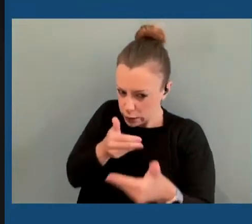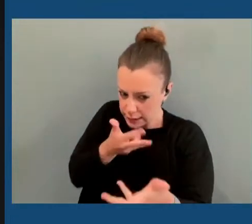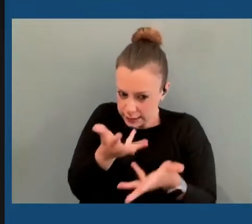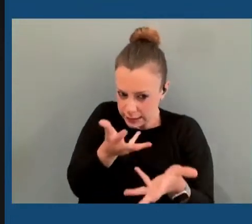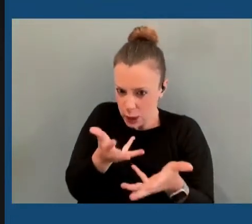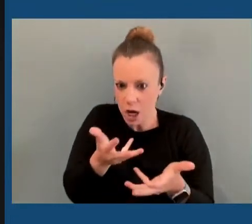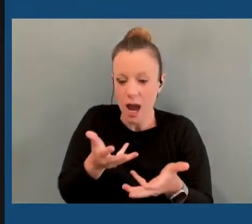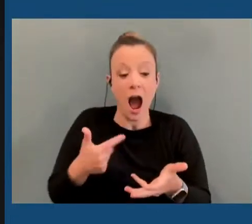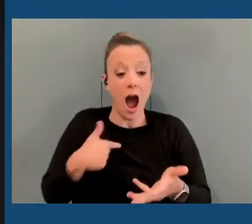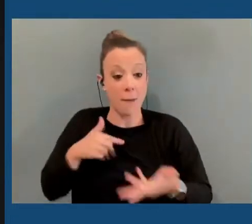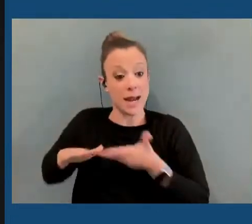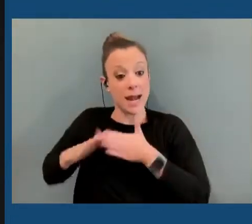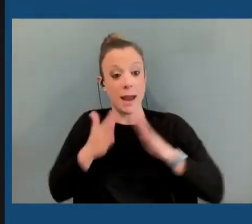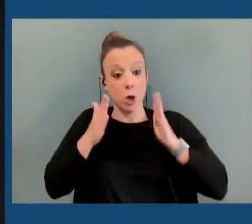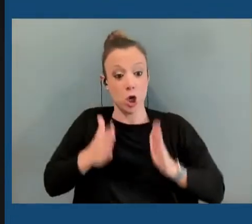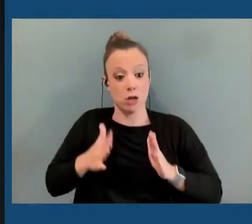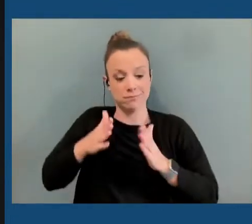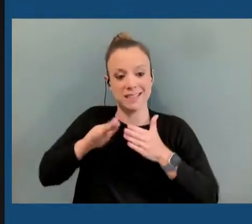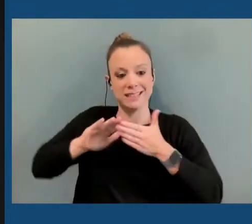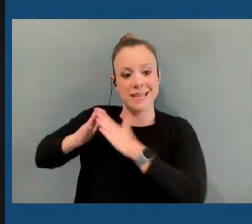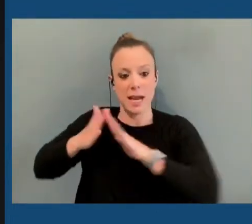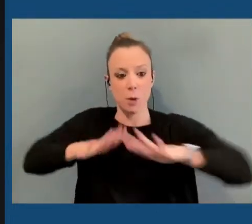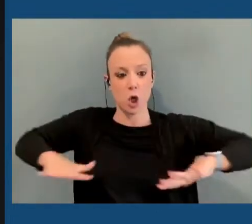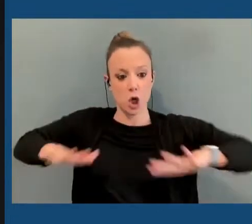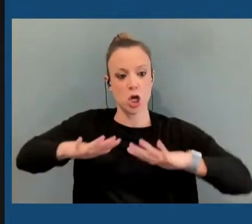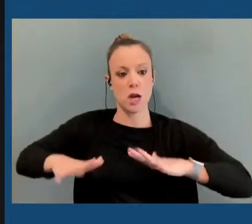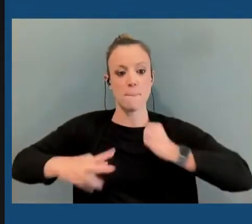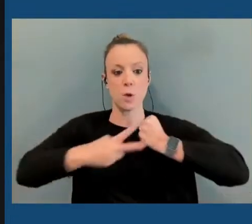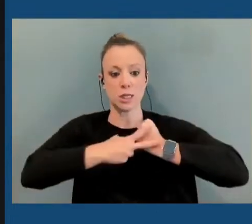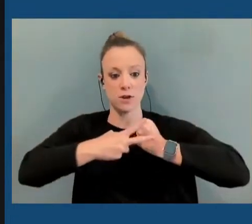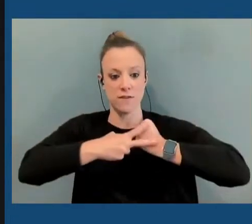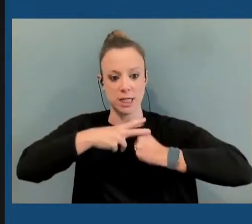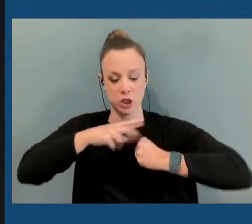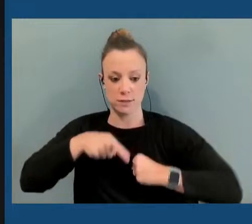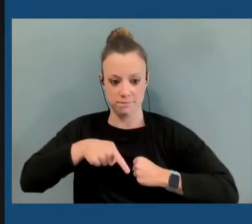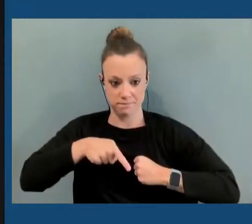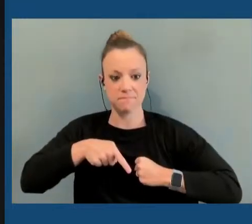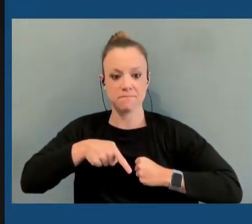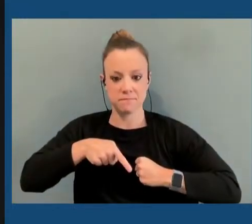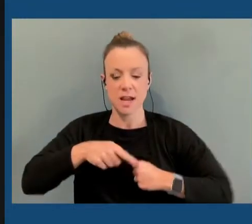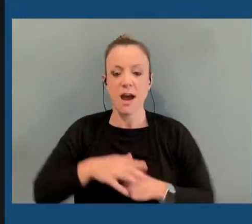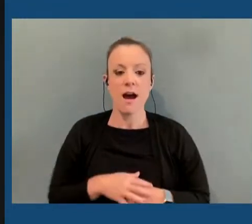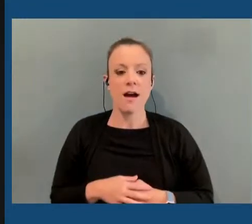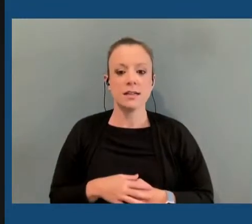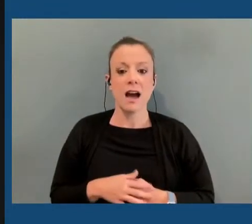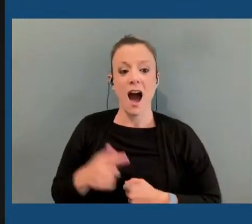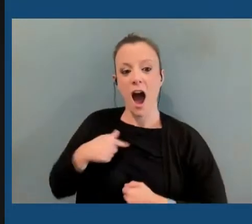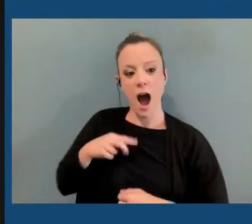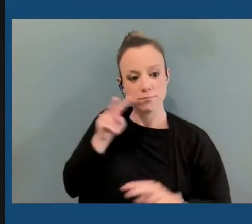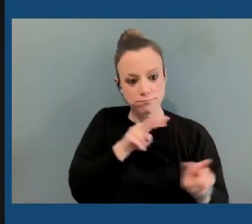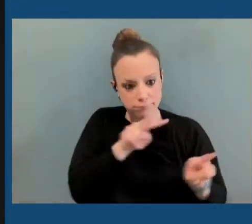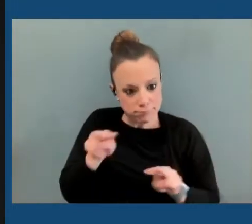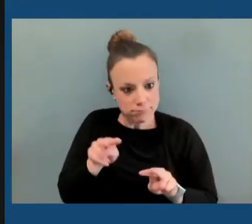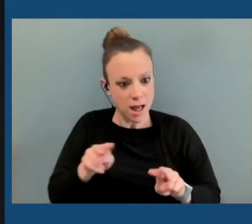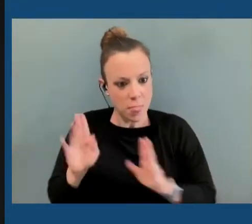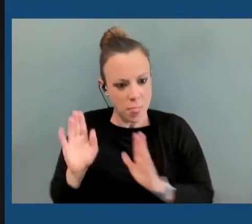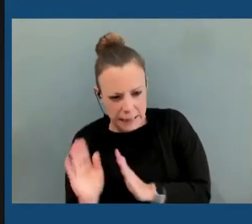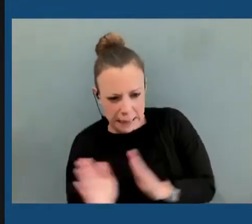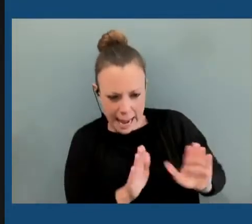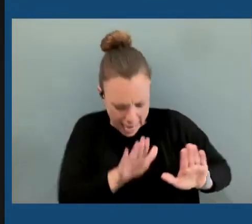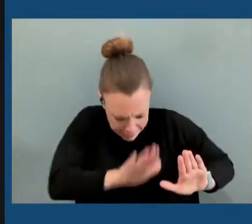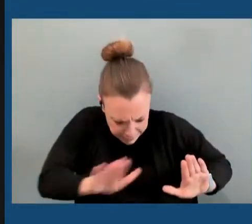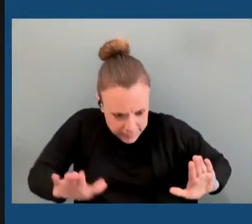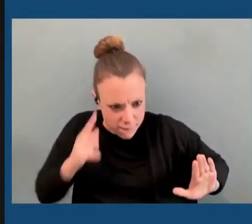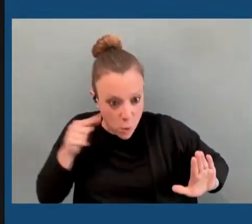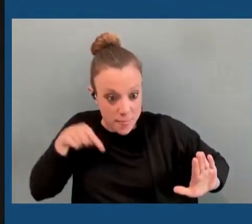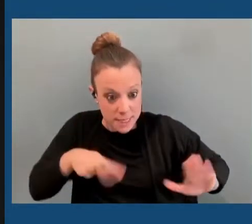preservation, for all that they've done. I was able to see the plans for this project, and I was